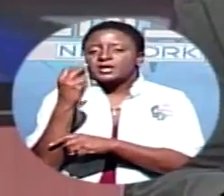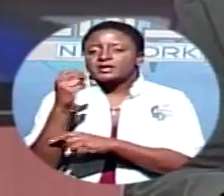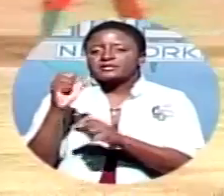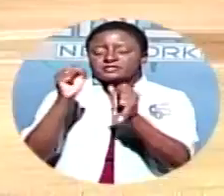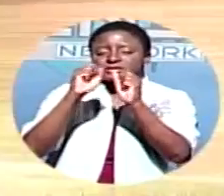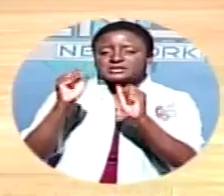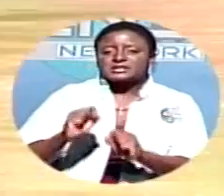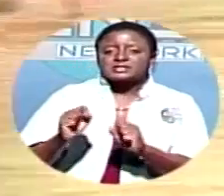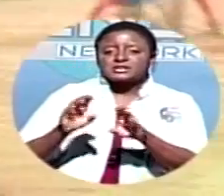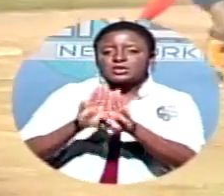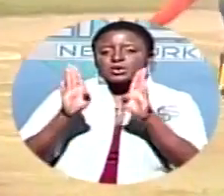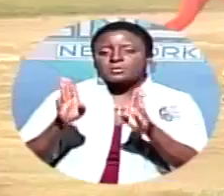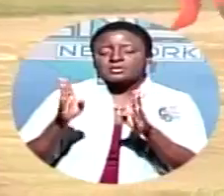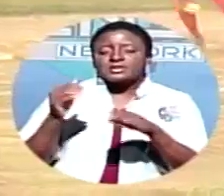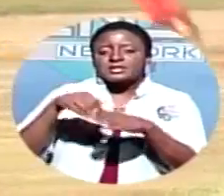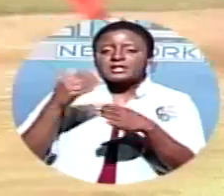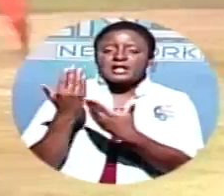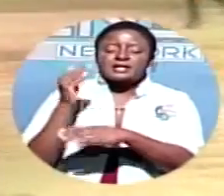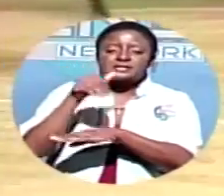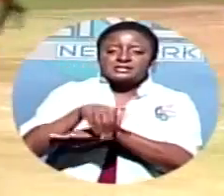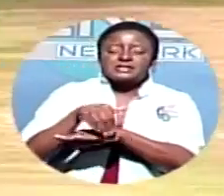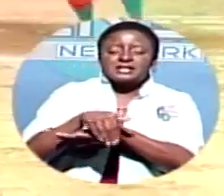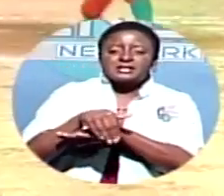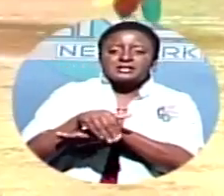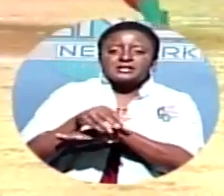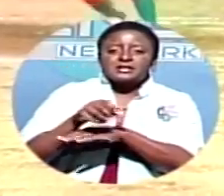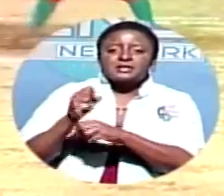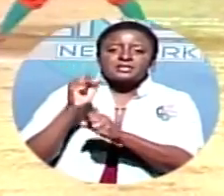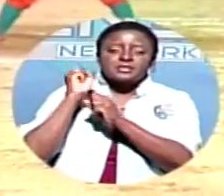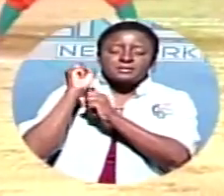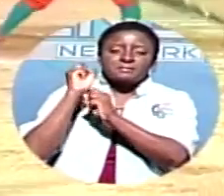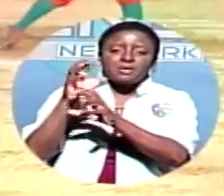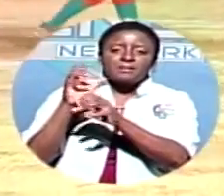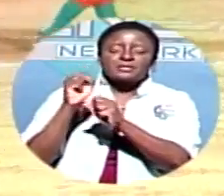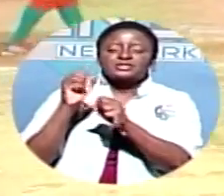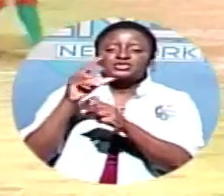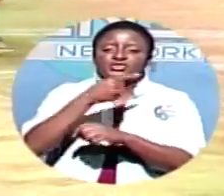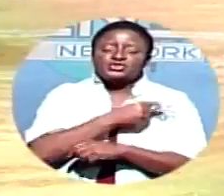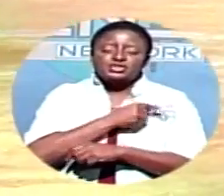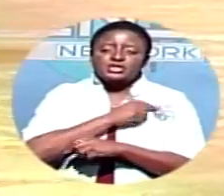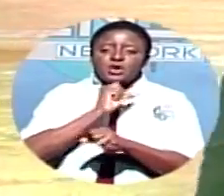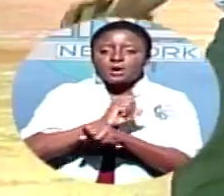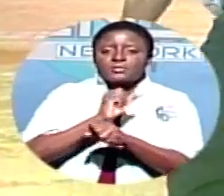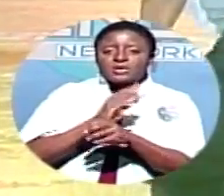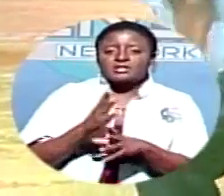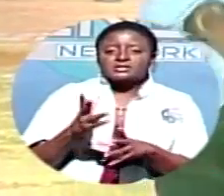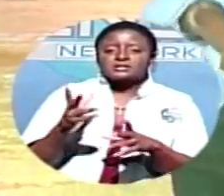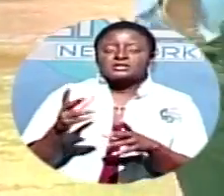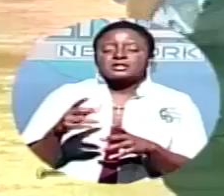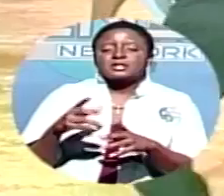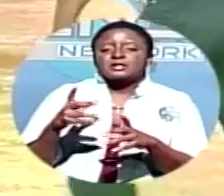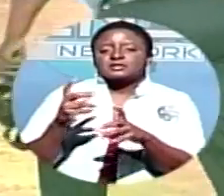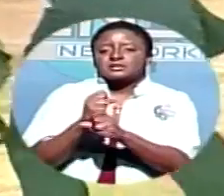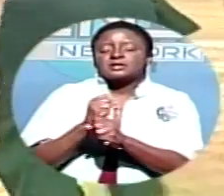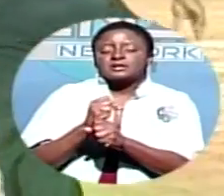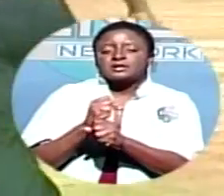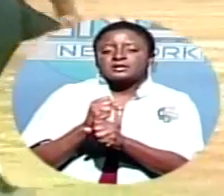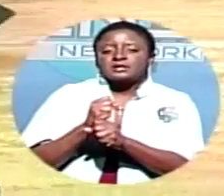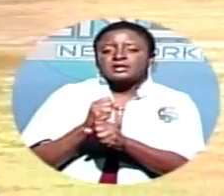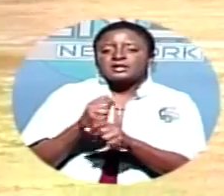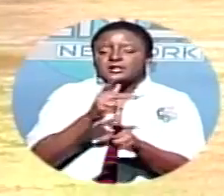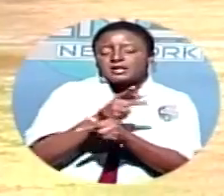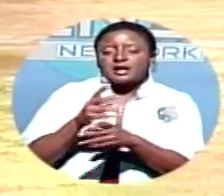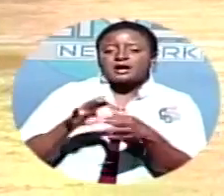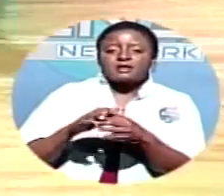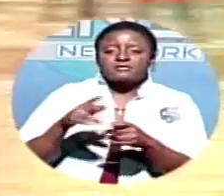night at the Blue Hill Sporting Complex. The Bomber G operators able to avenge a loss from last year's championship, taking care of the Proper Care